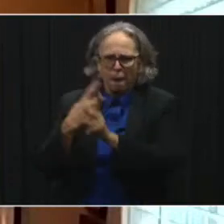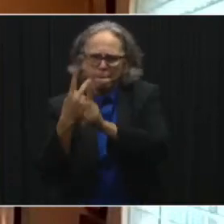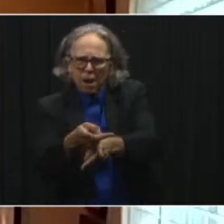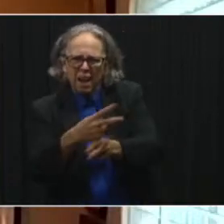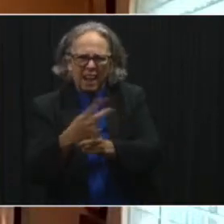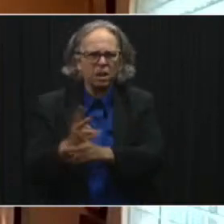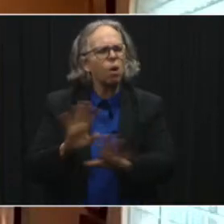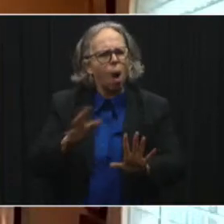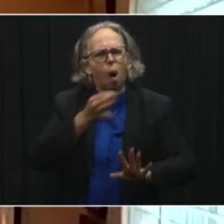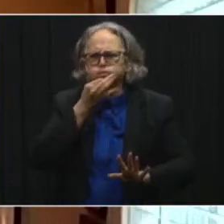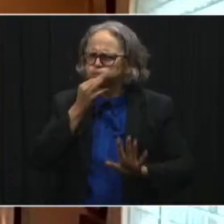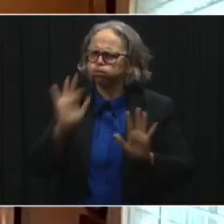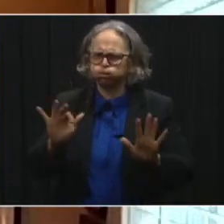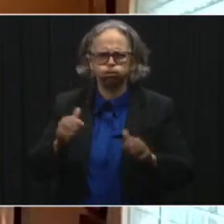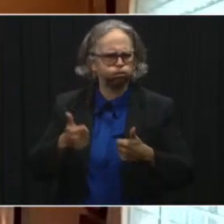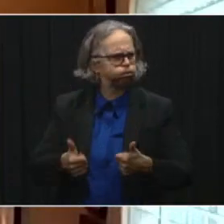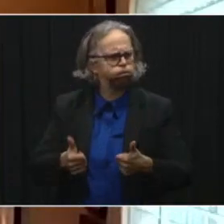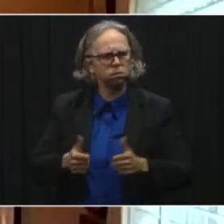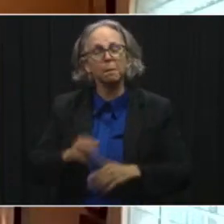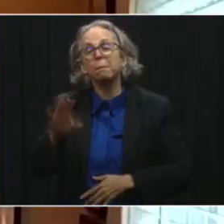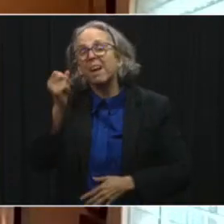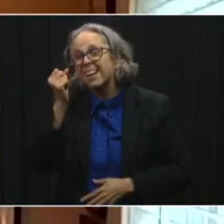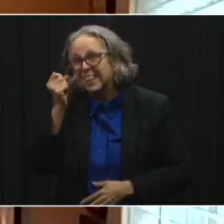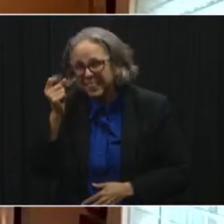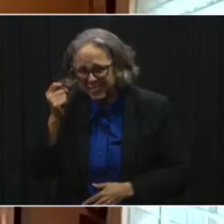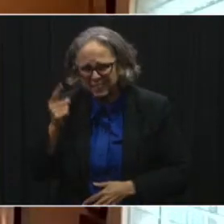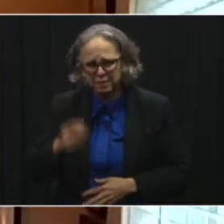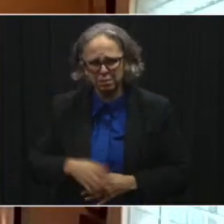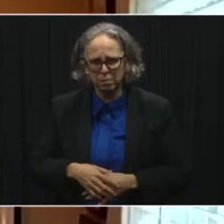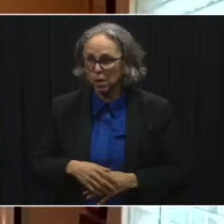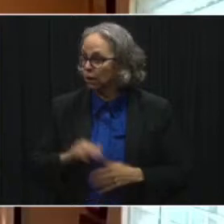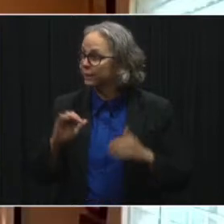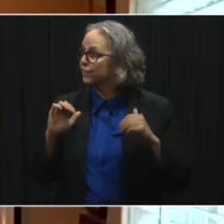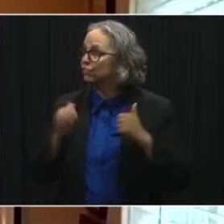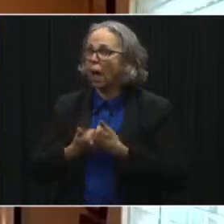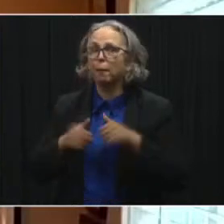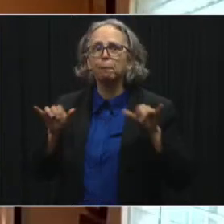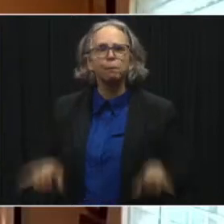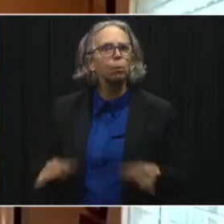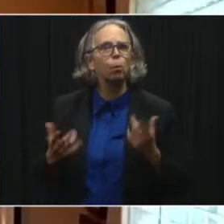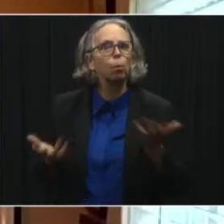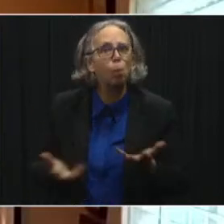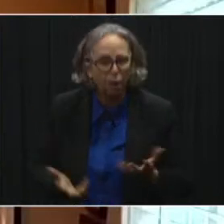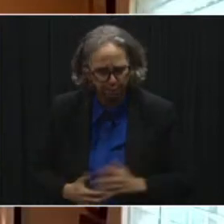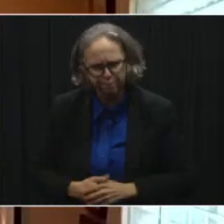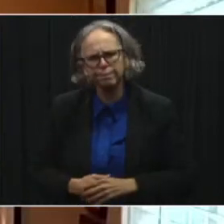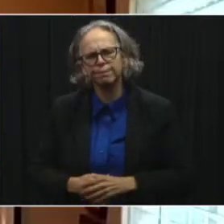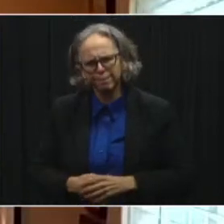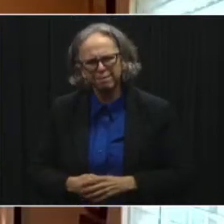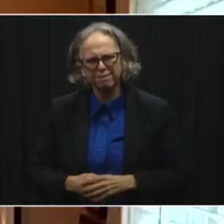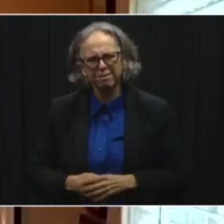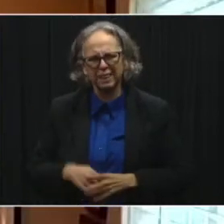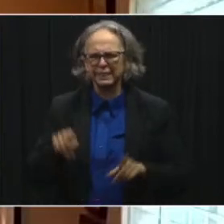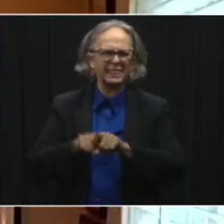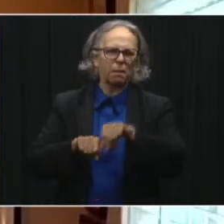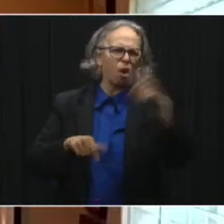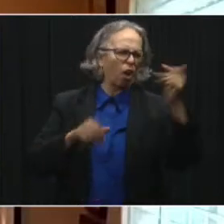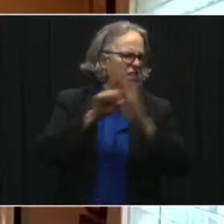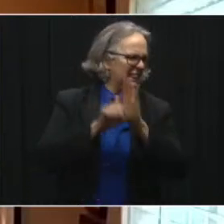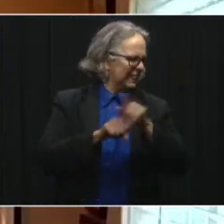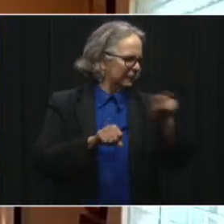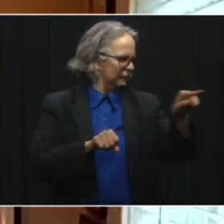the challenge, the sticking point for us, just like the rest of the nation, is